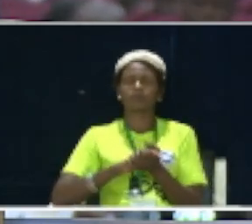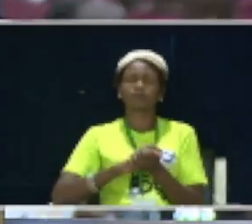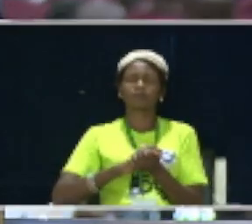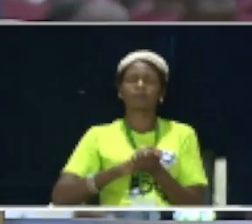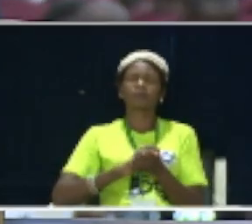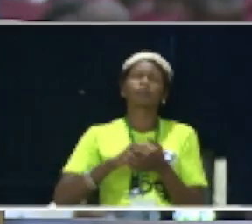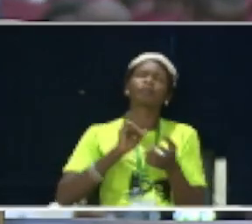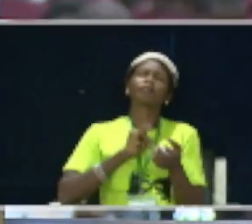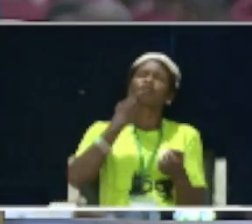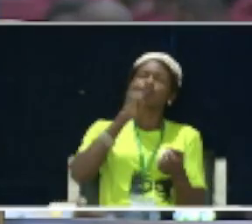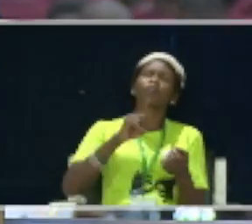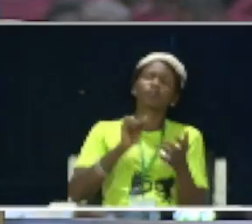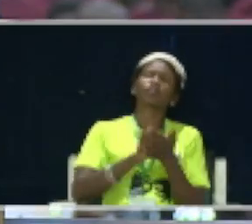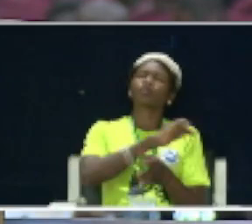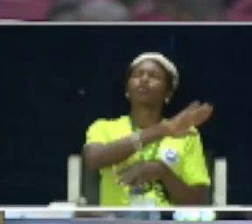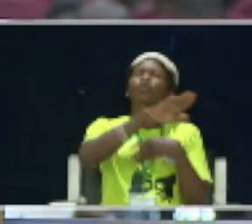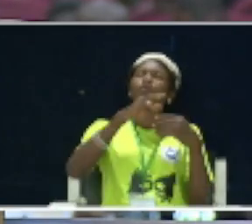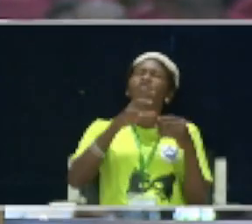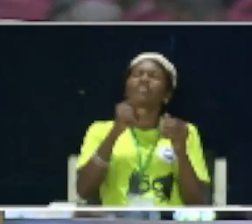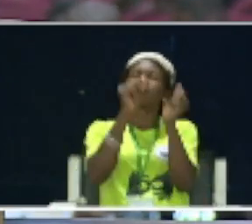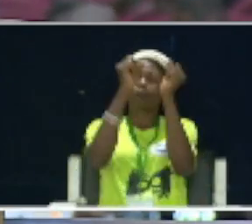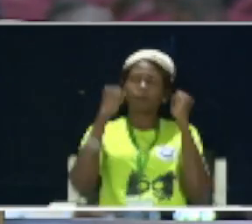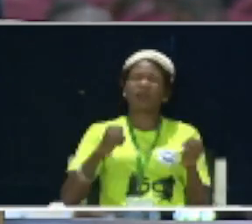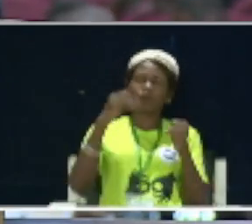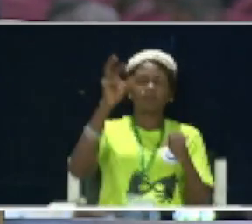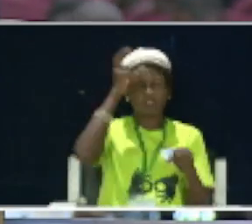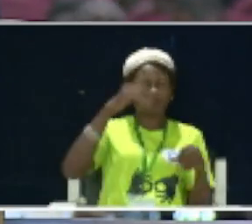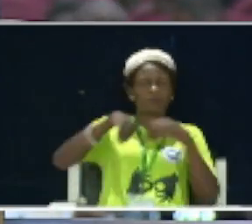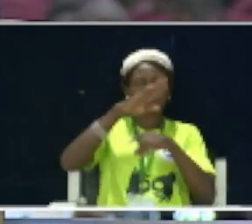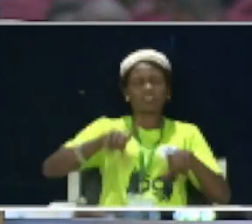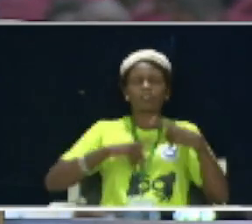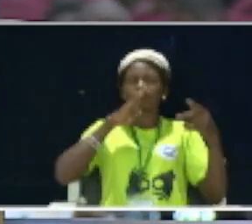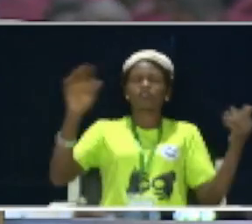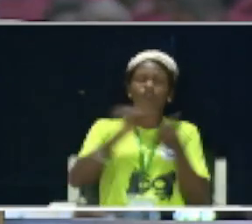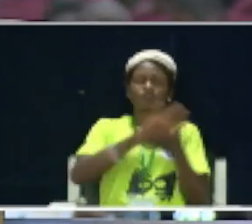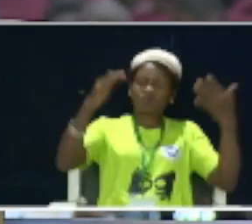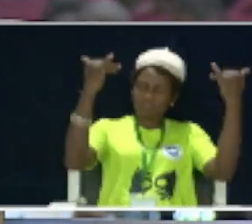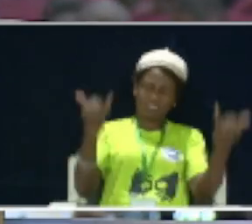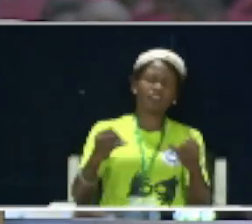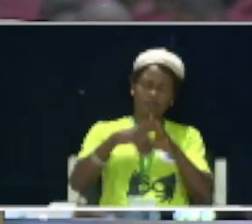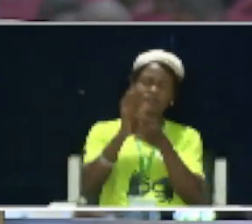I command to right now.